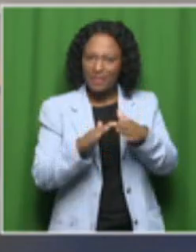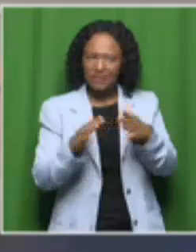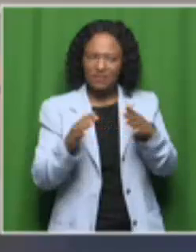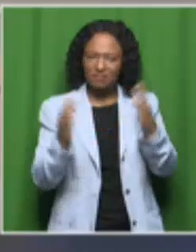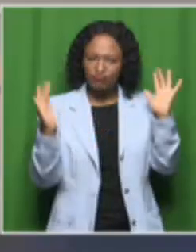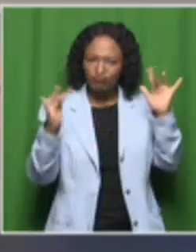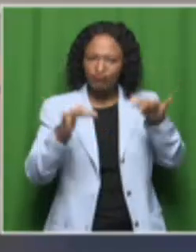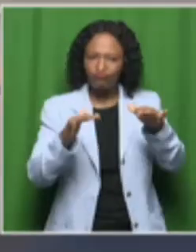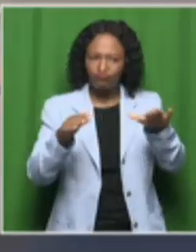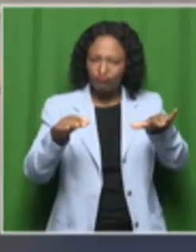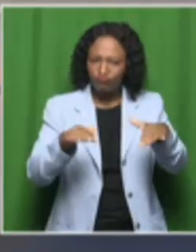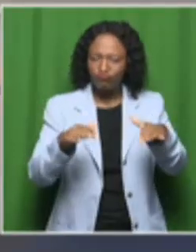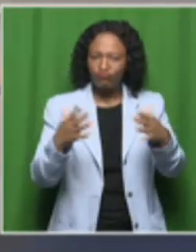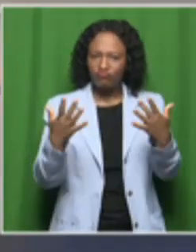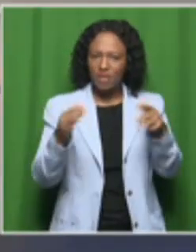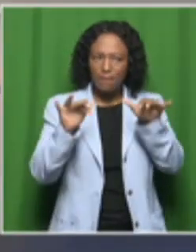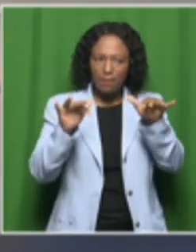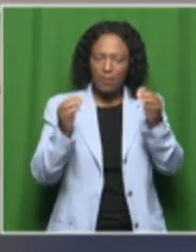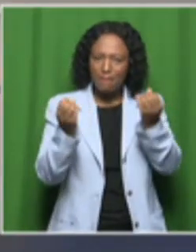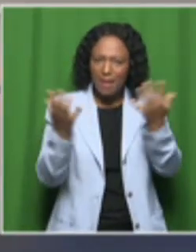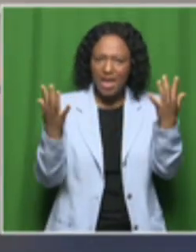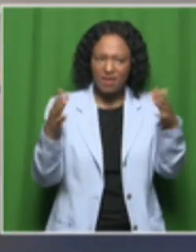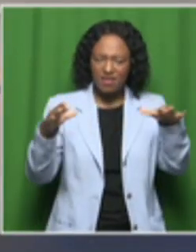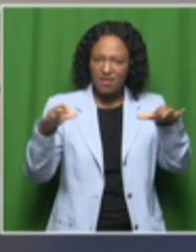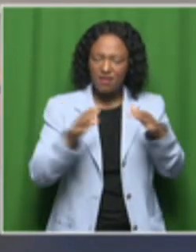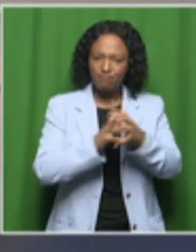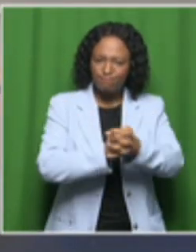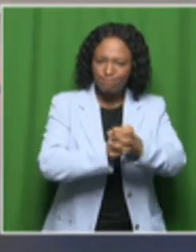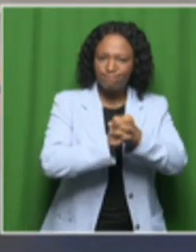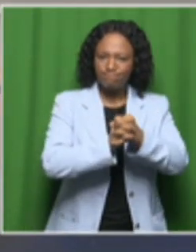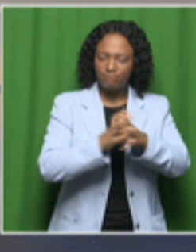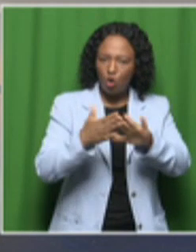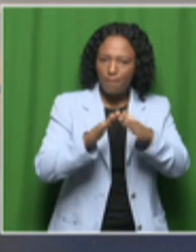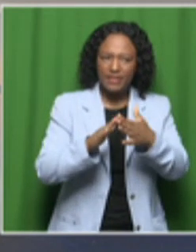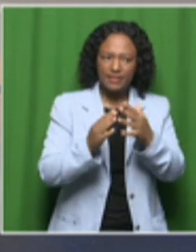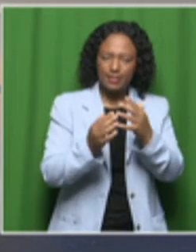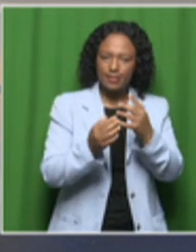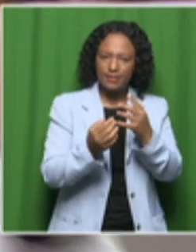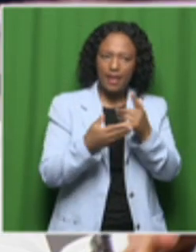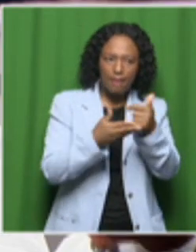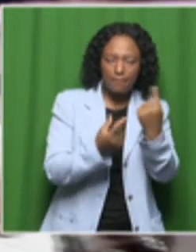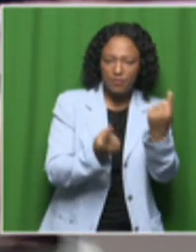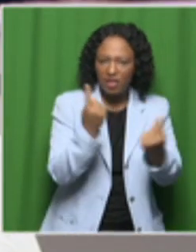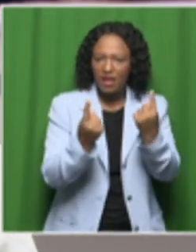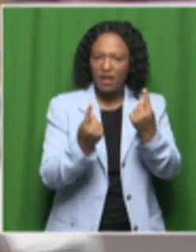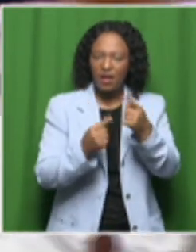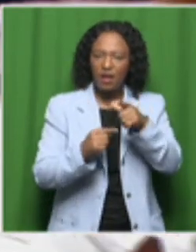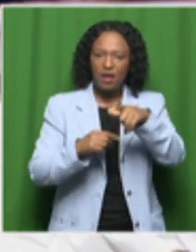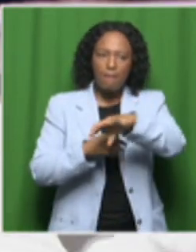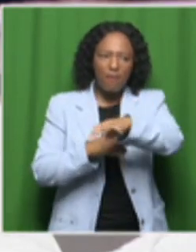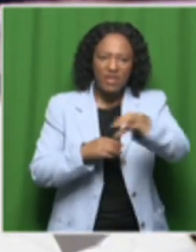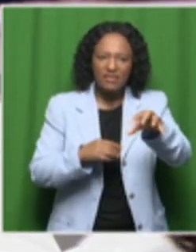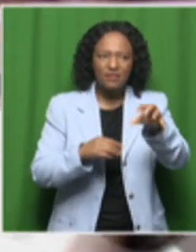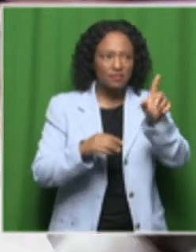seeing many people coming together and having a sense of community, coming from different provinces, coming from